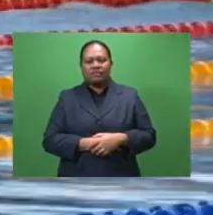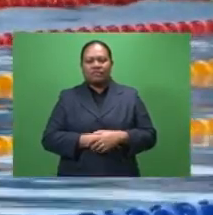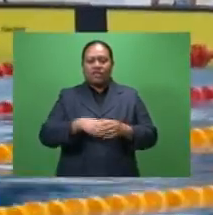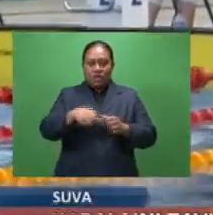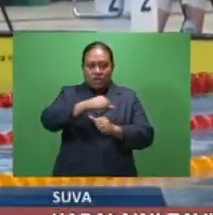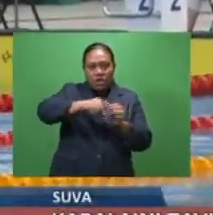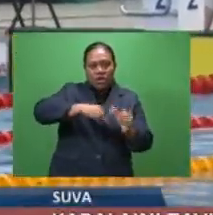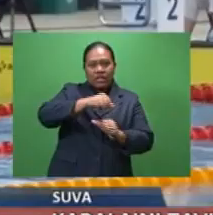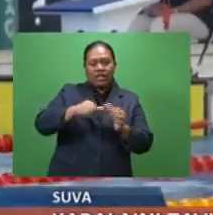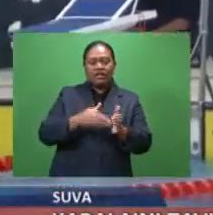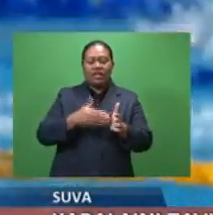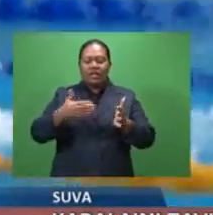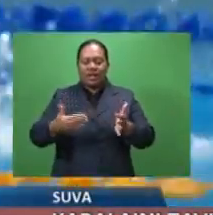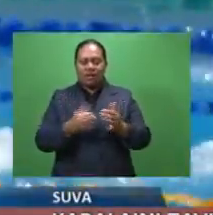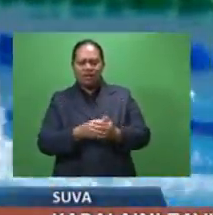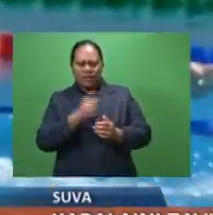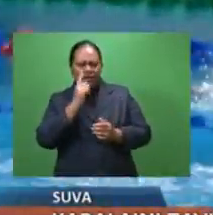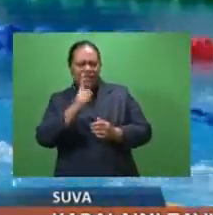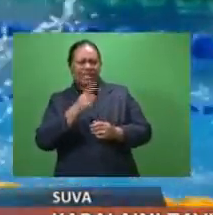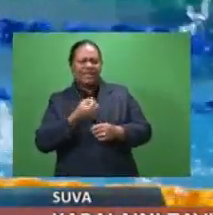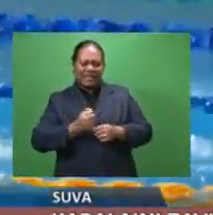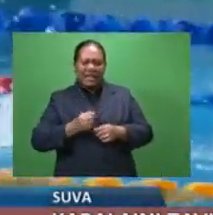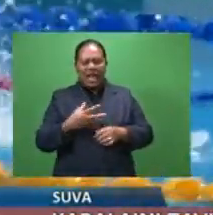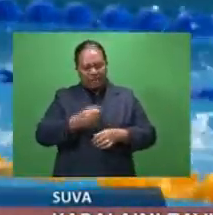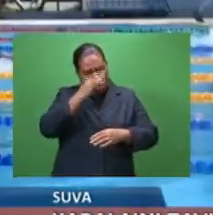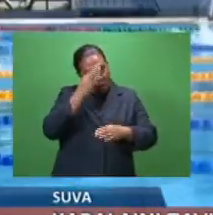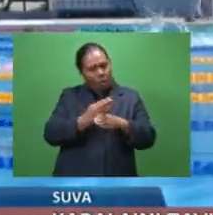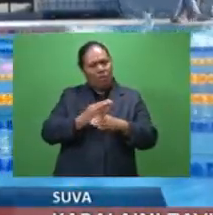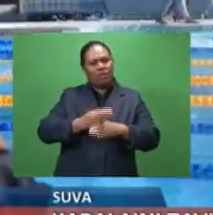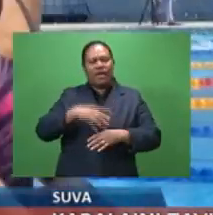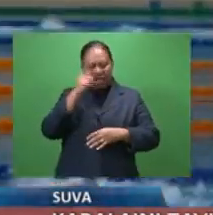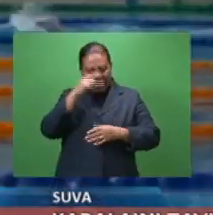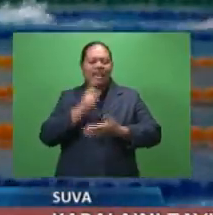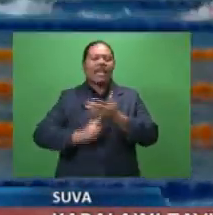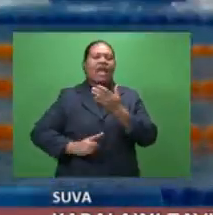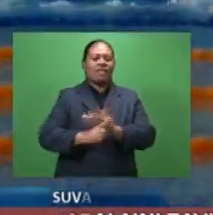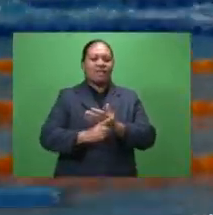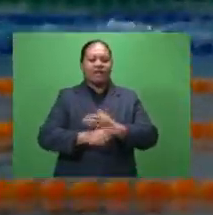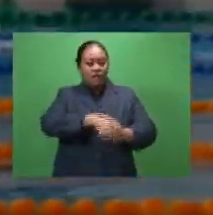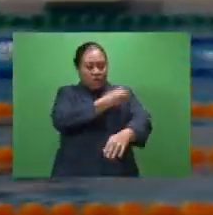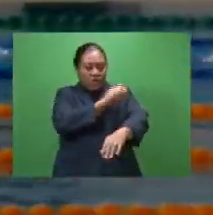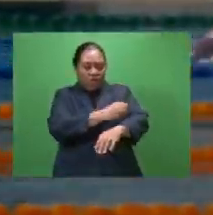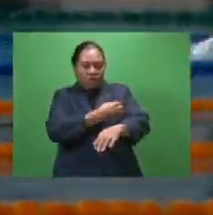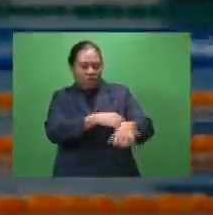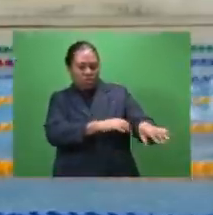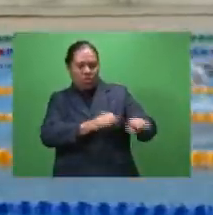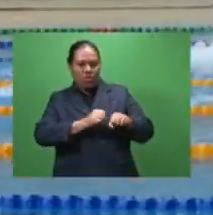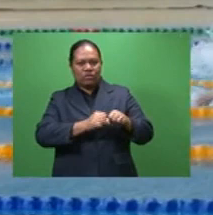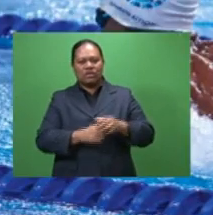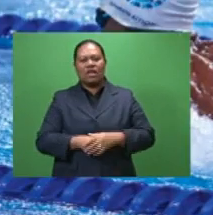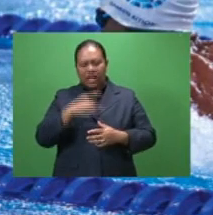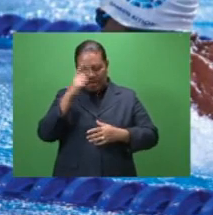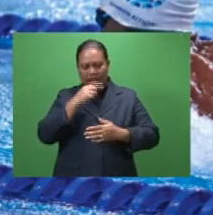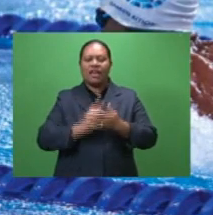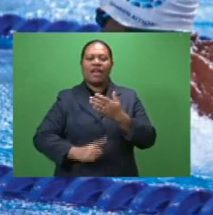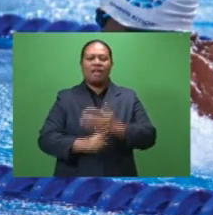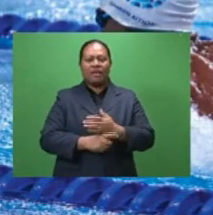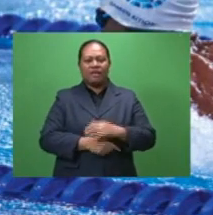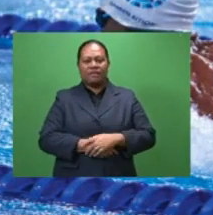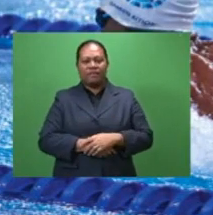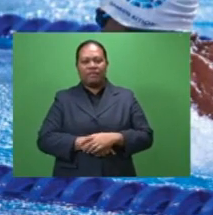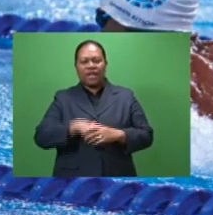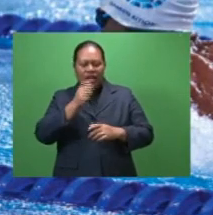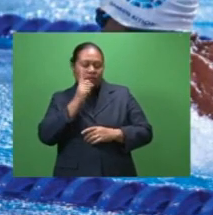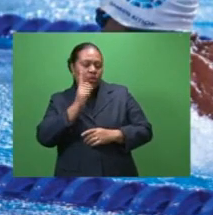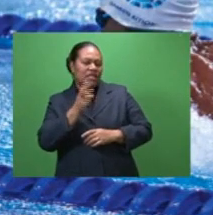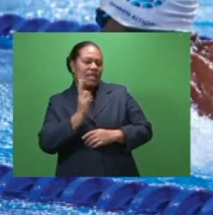Association President Ben Rover says they still have their hopes up that eventually the Oceania event will proceed. We have to relook at